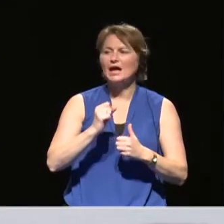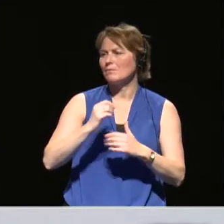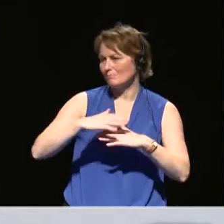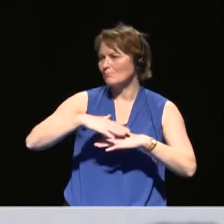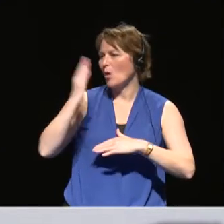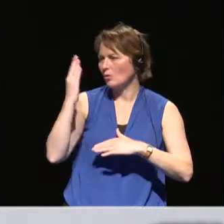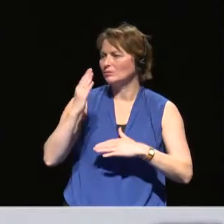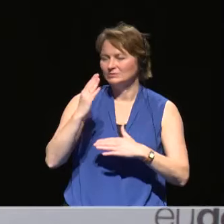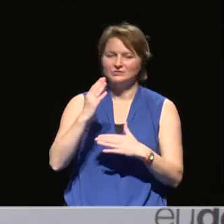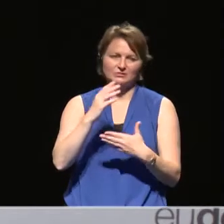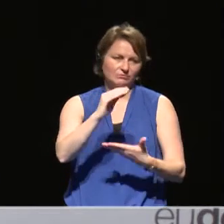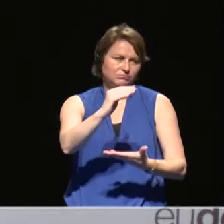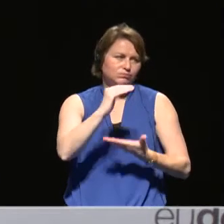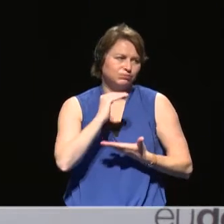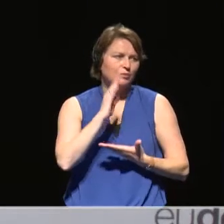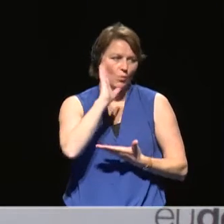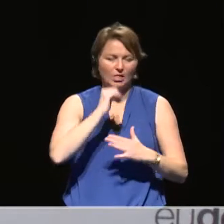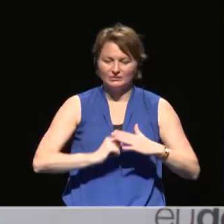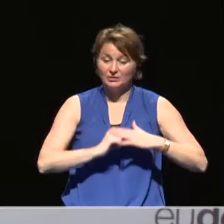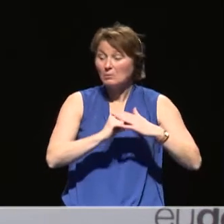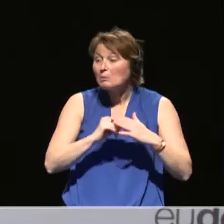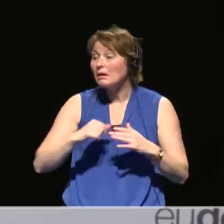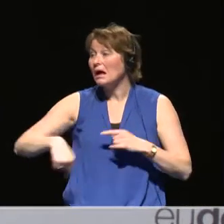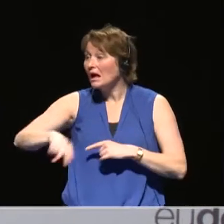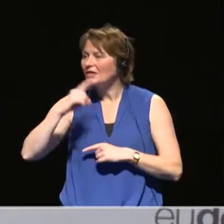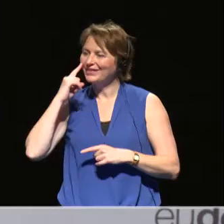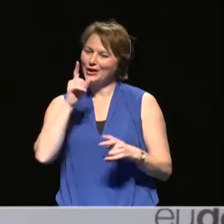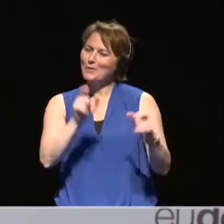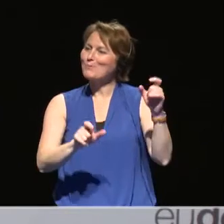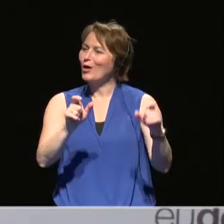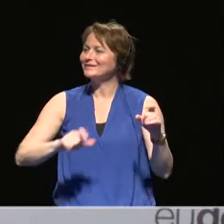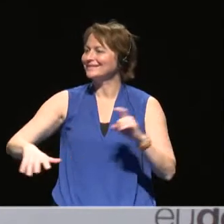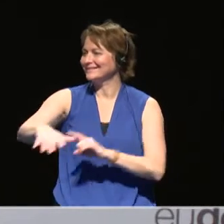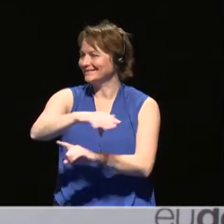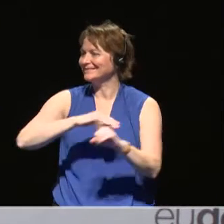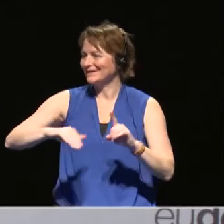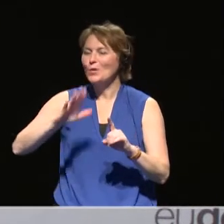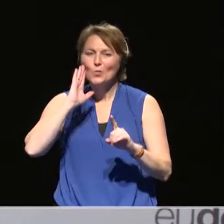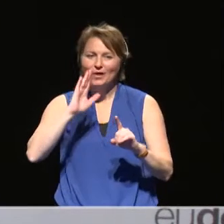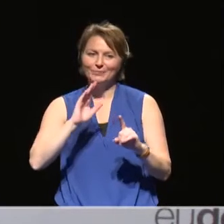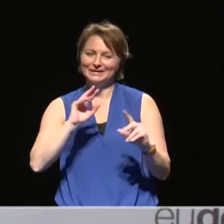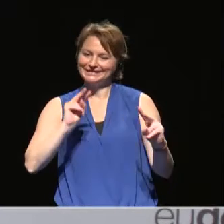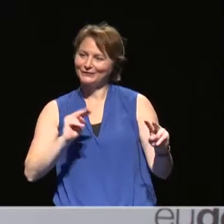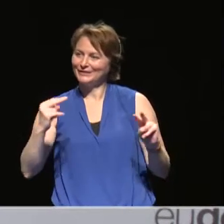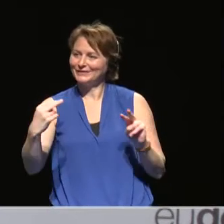and actually civil society will be multifaceted and so on. For my money, what I would